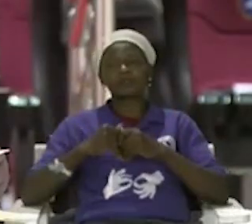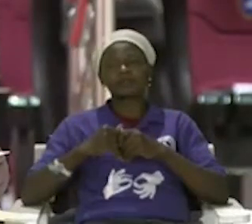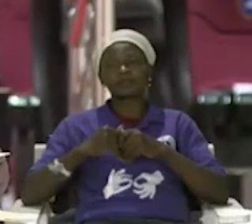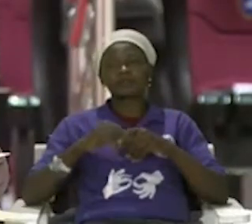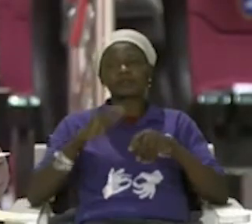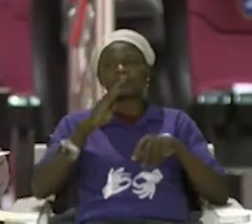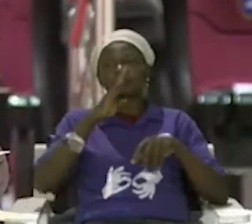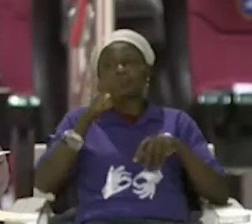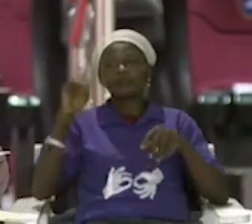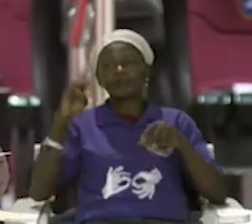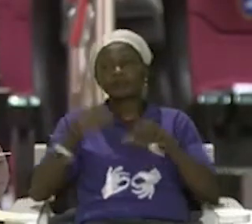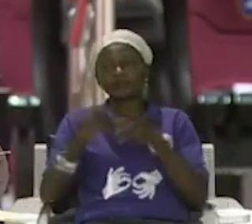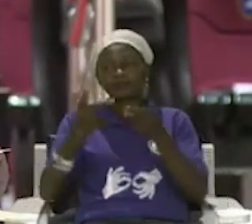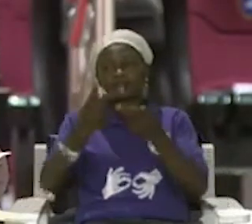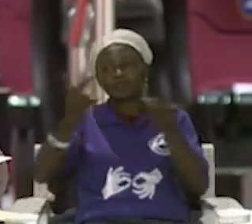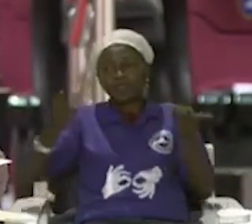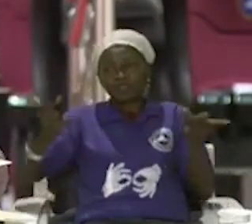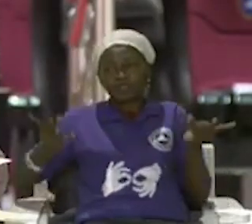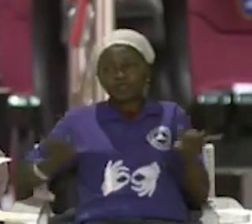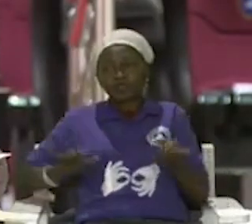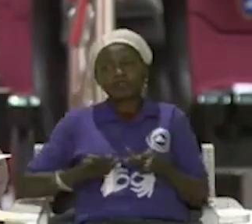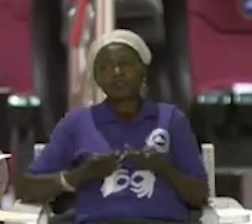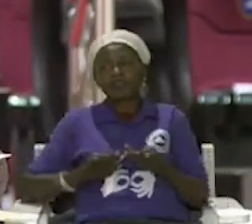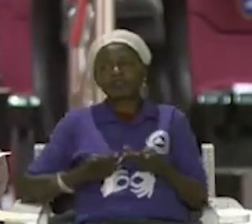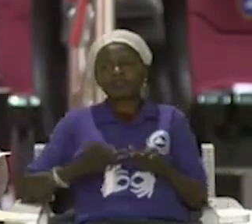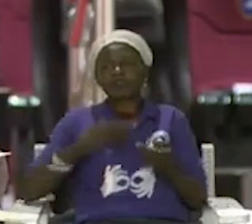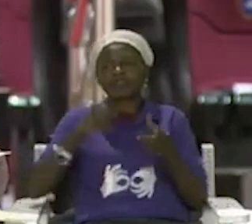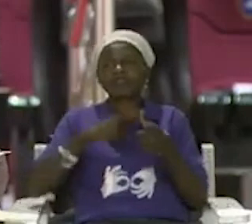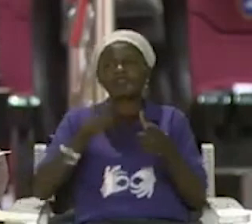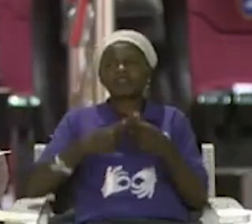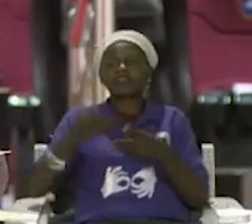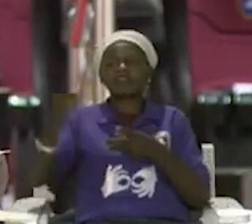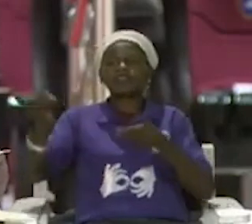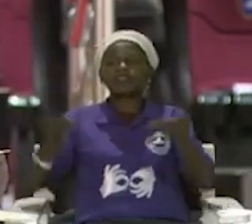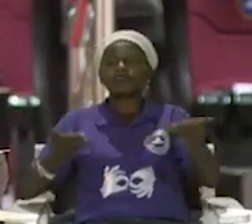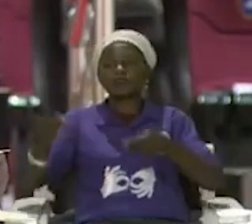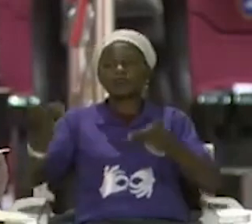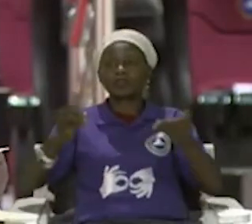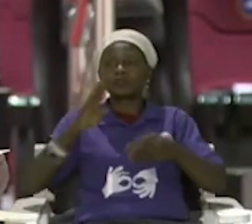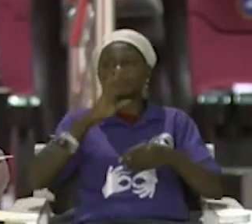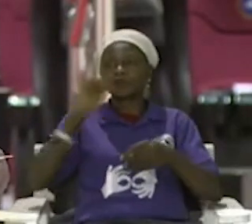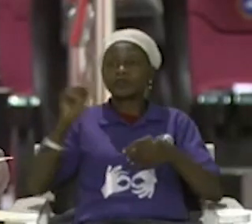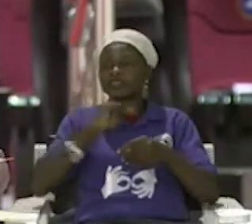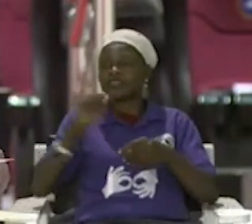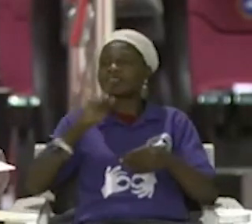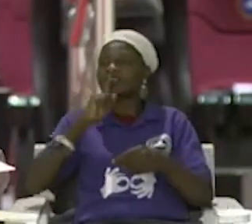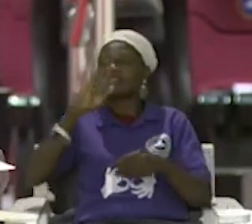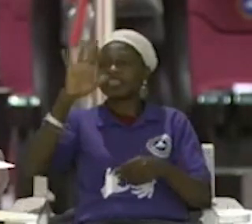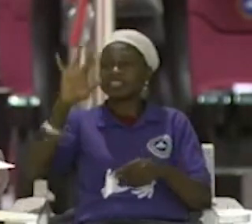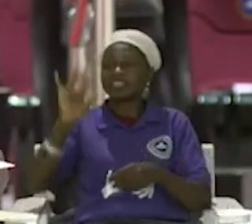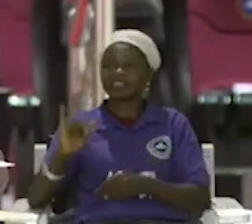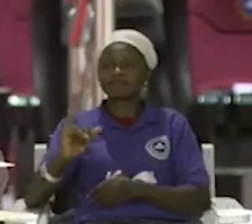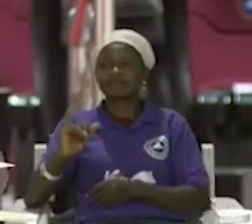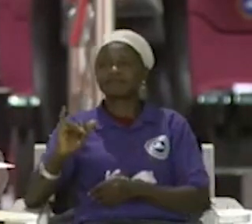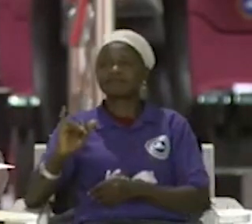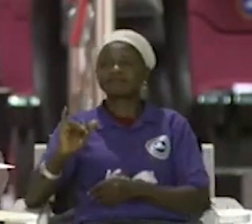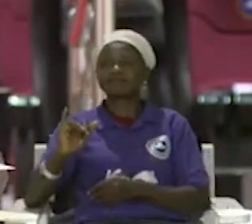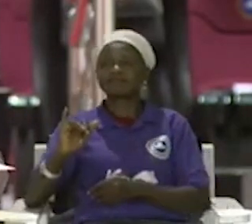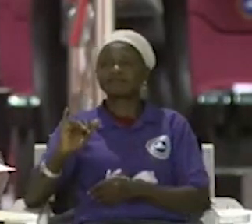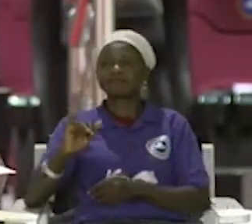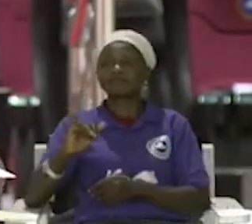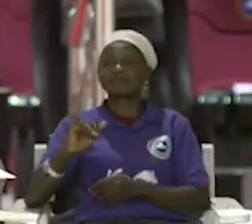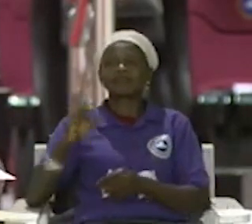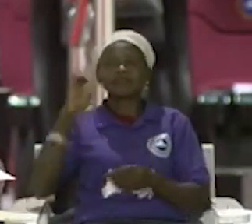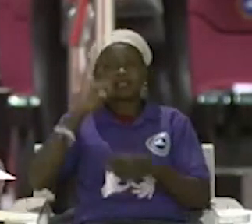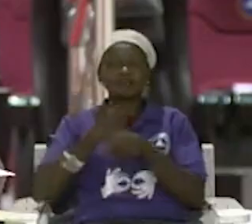being a position, and then dominion being a reality. He made